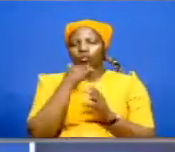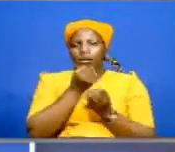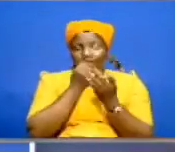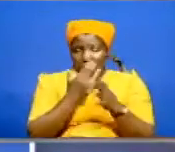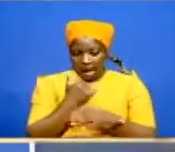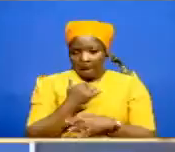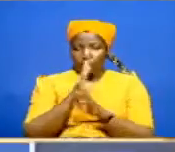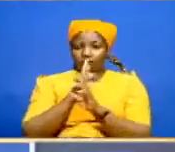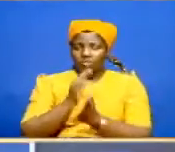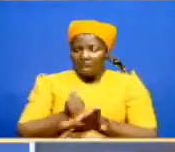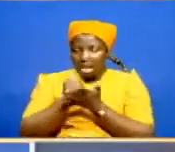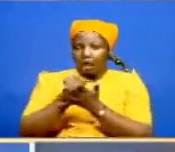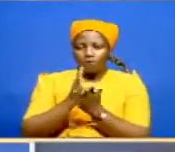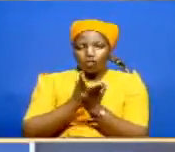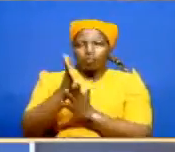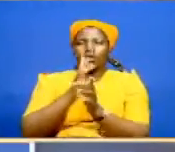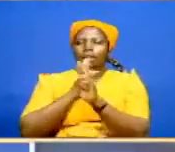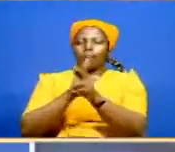police station.